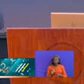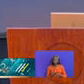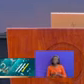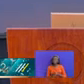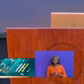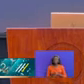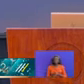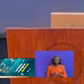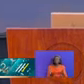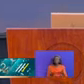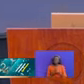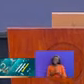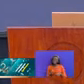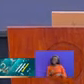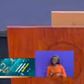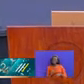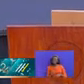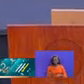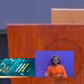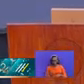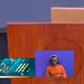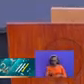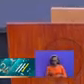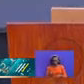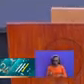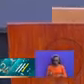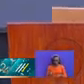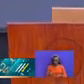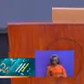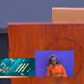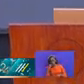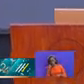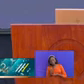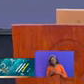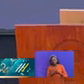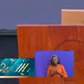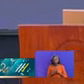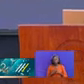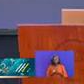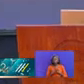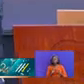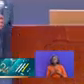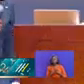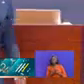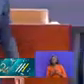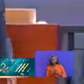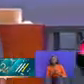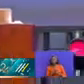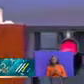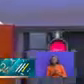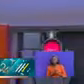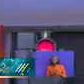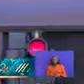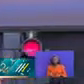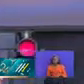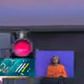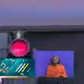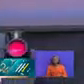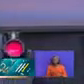me I looked at that I said if that was me I will be on Facebook saying where is